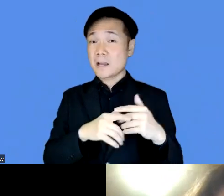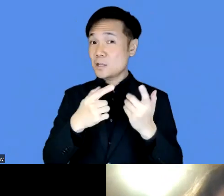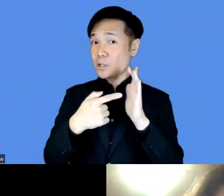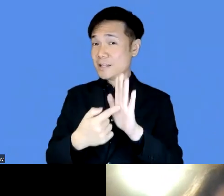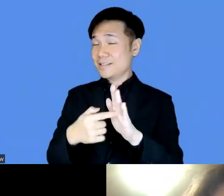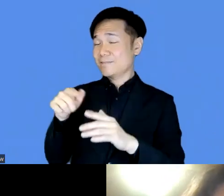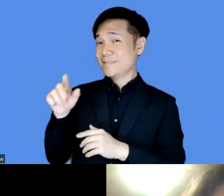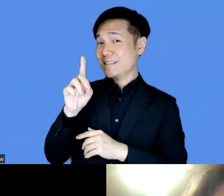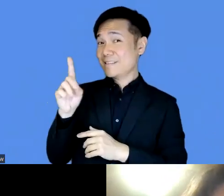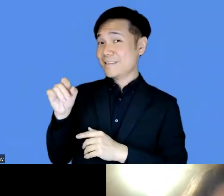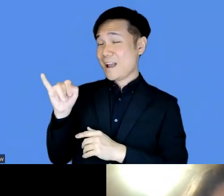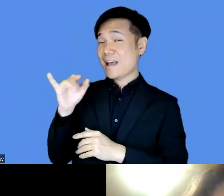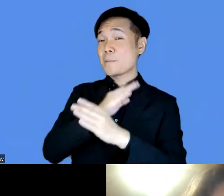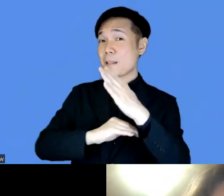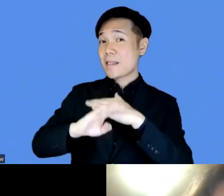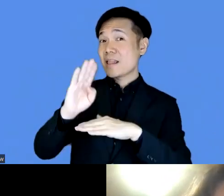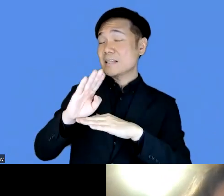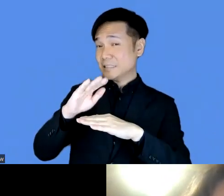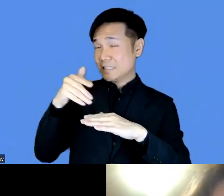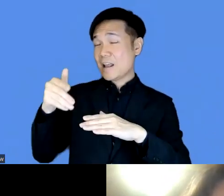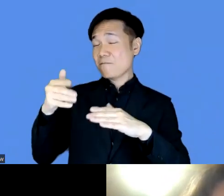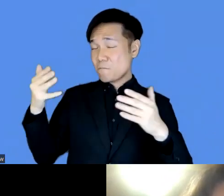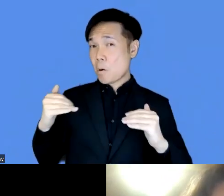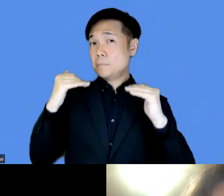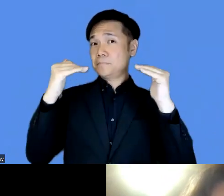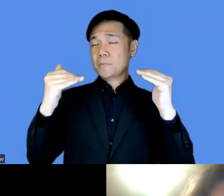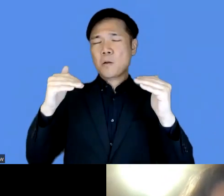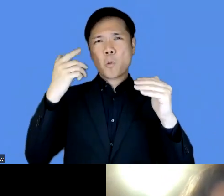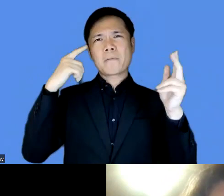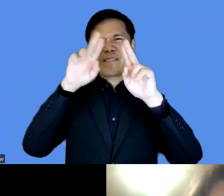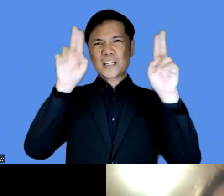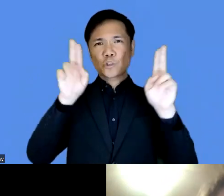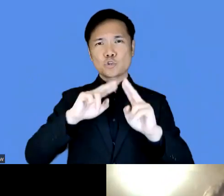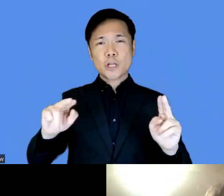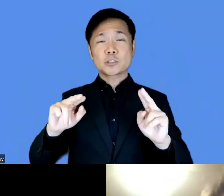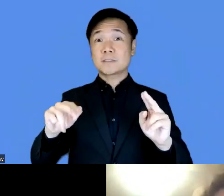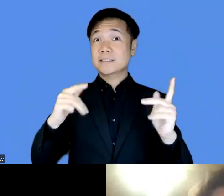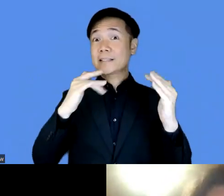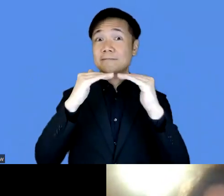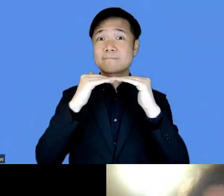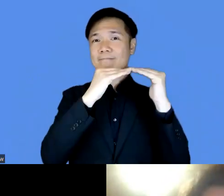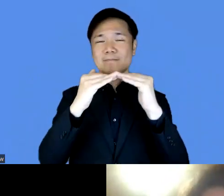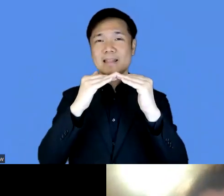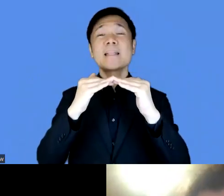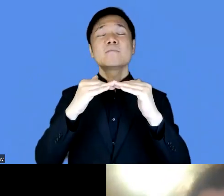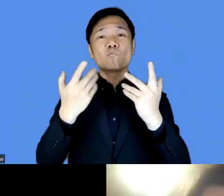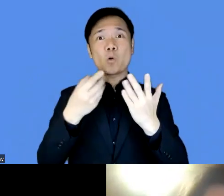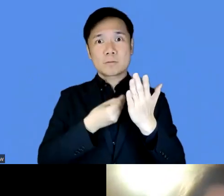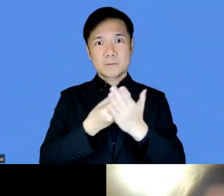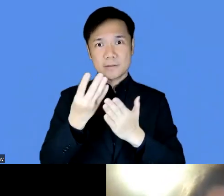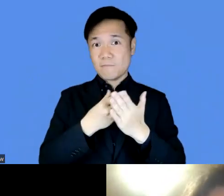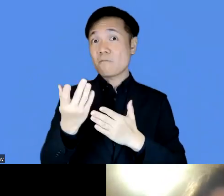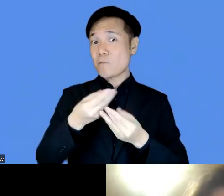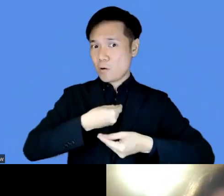to contribute to close the disability gap by making internationally comparable statistics on disability publicly